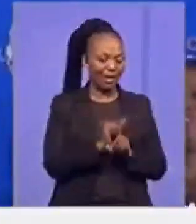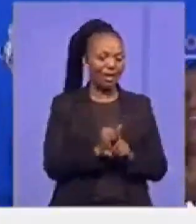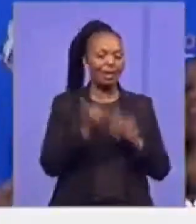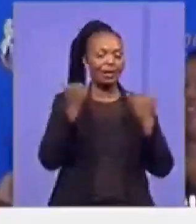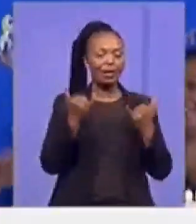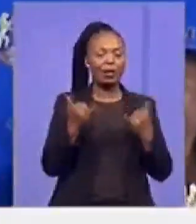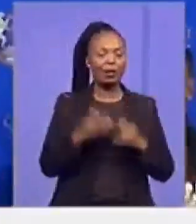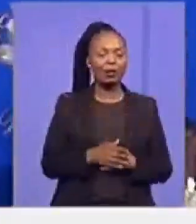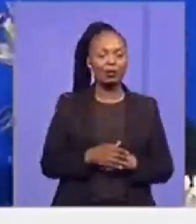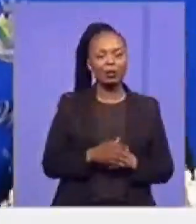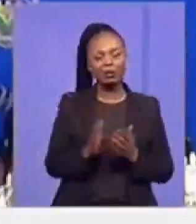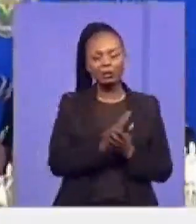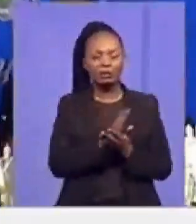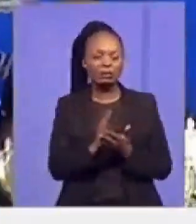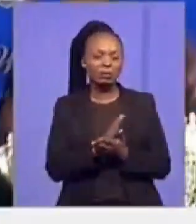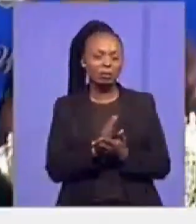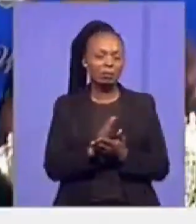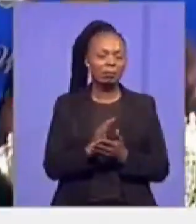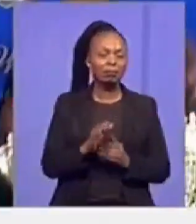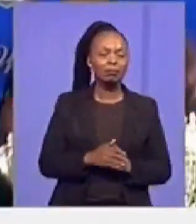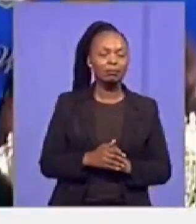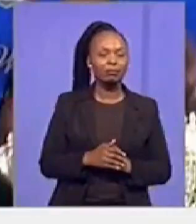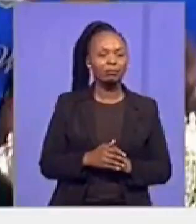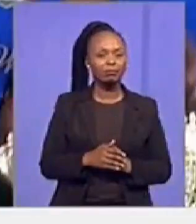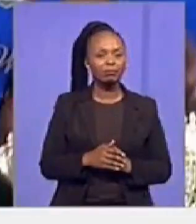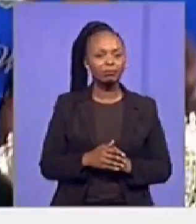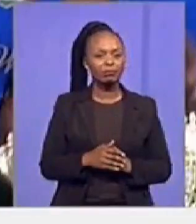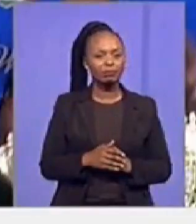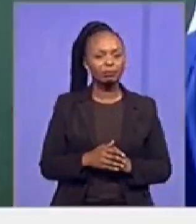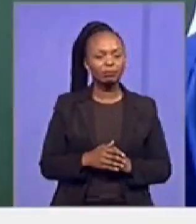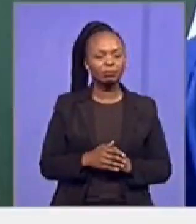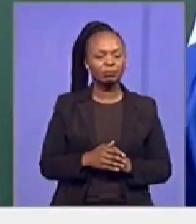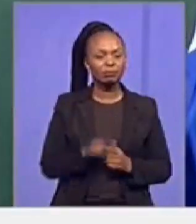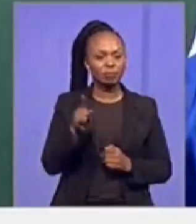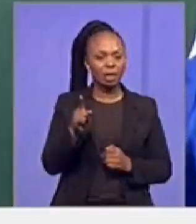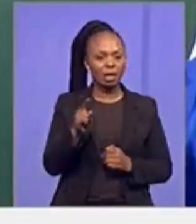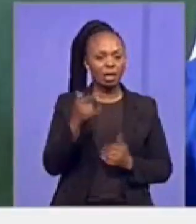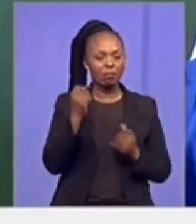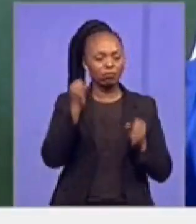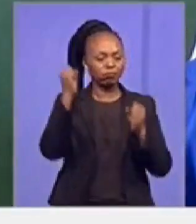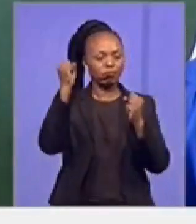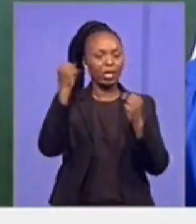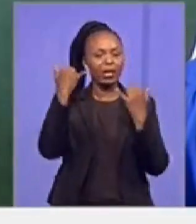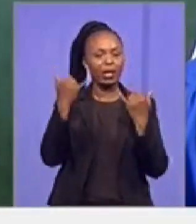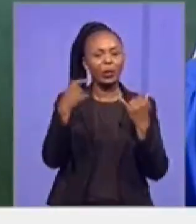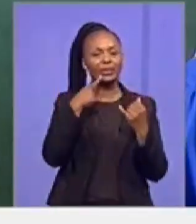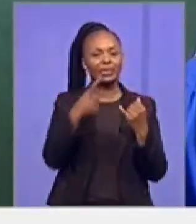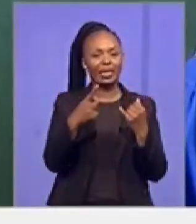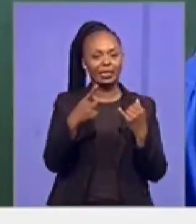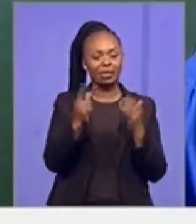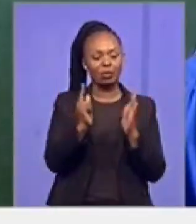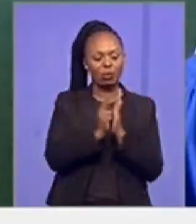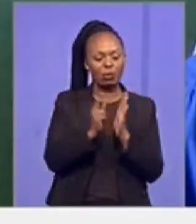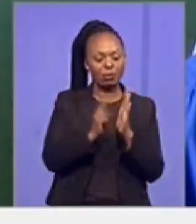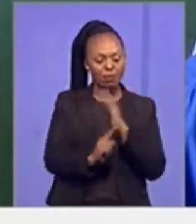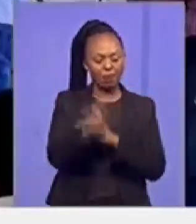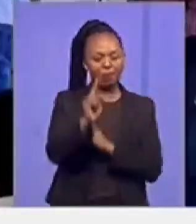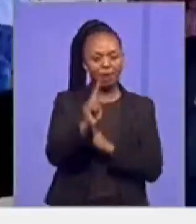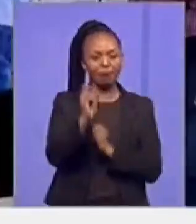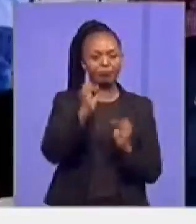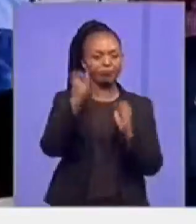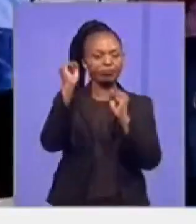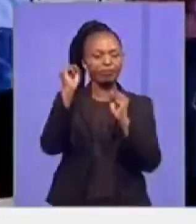mo ho itwela motho wa ANC police no training le setho sa le teng molao mo mo bua jalo ka